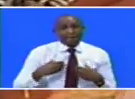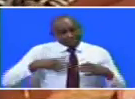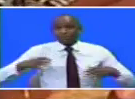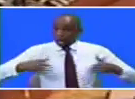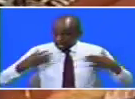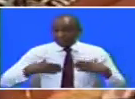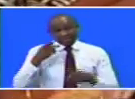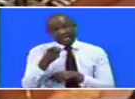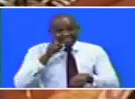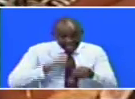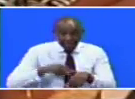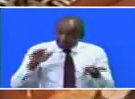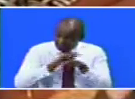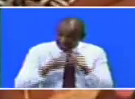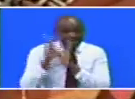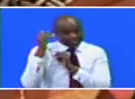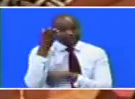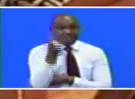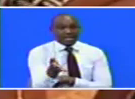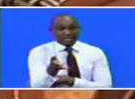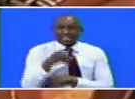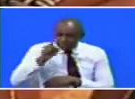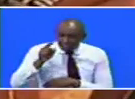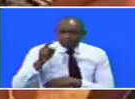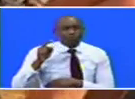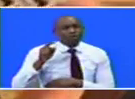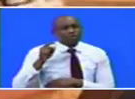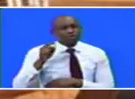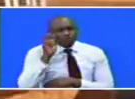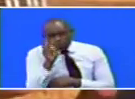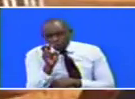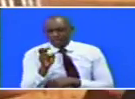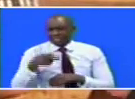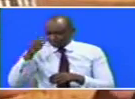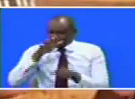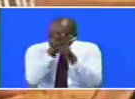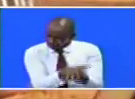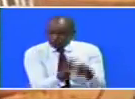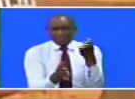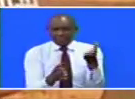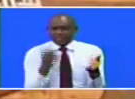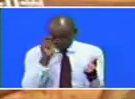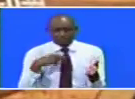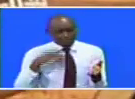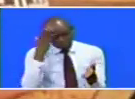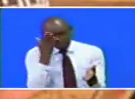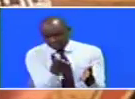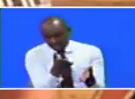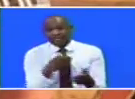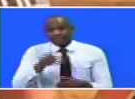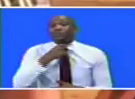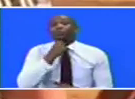wamefurahi, jinsi walivyotarajia. Jo walikuwa nasema kulikuwa na ubaguzi kiasi. Najua watu walikuwa